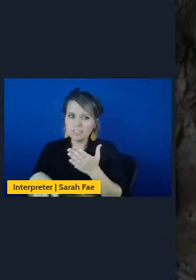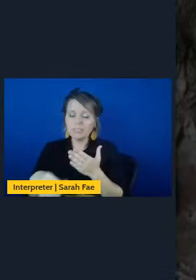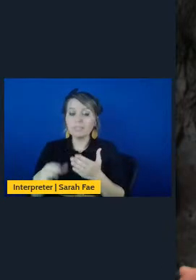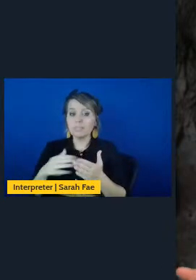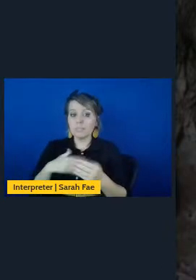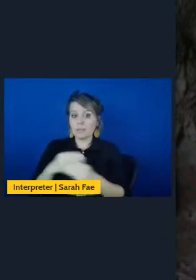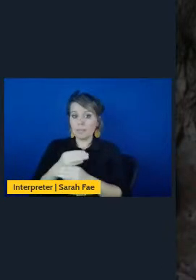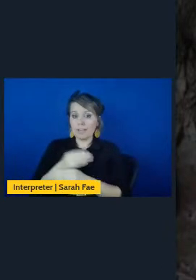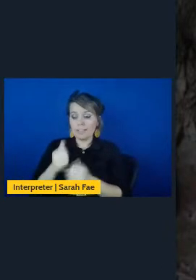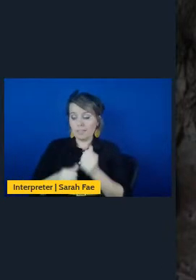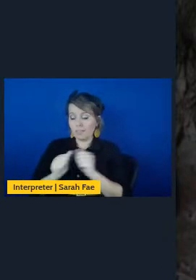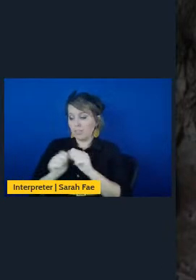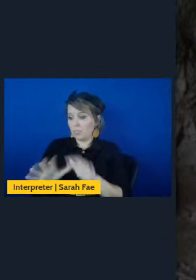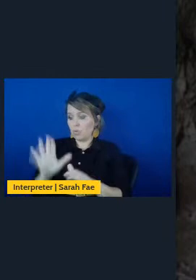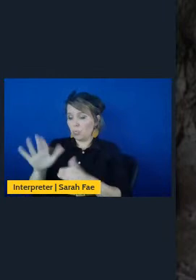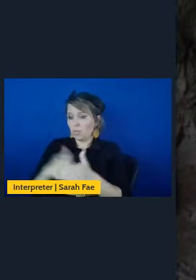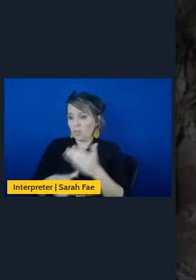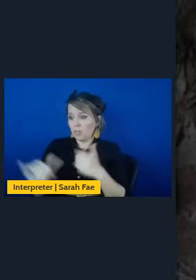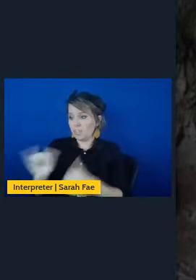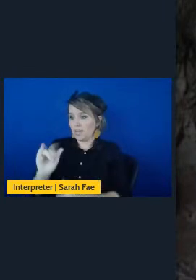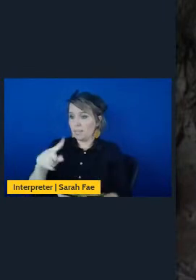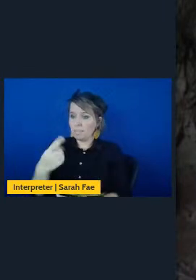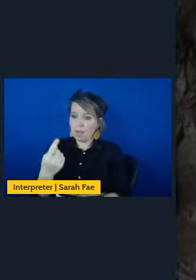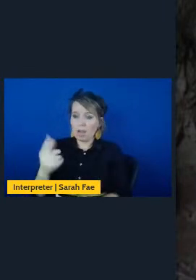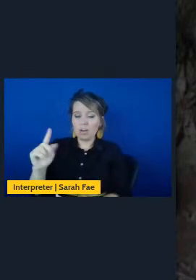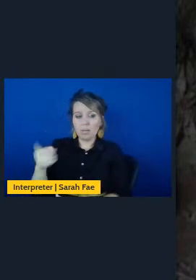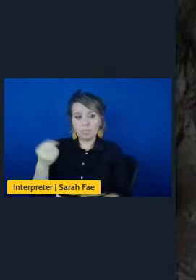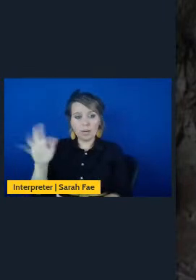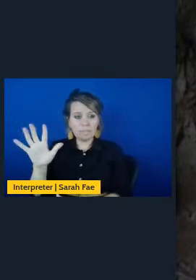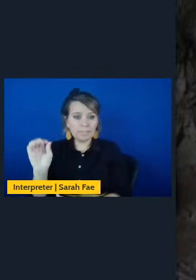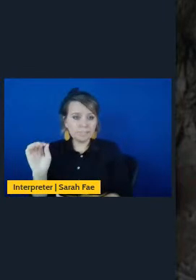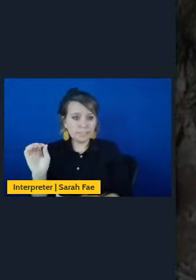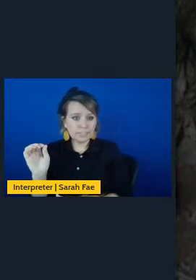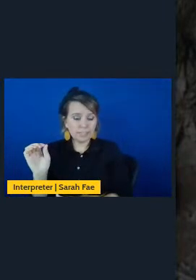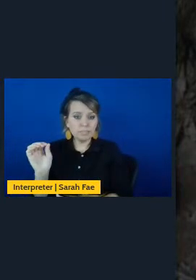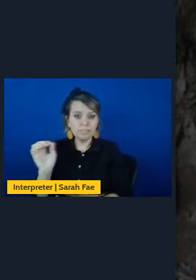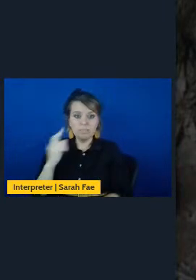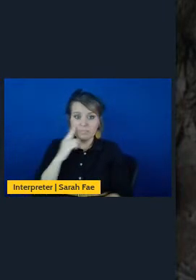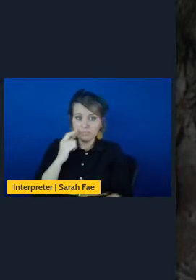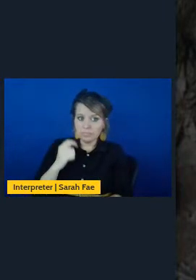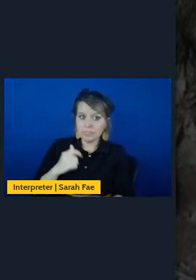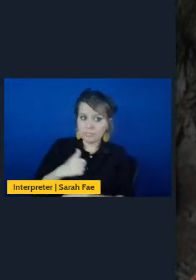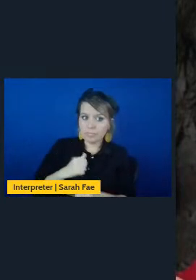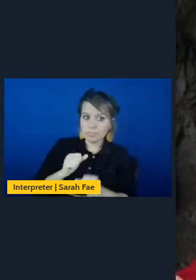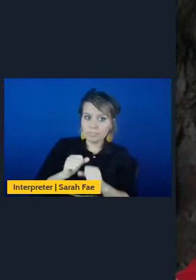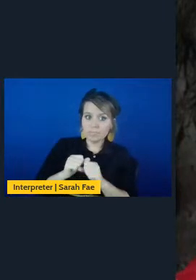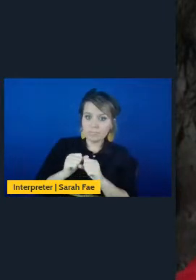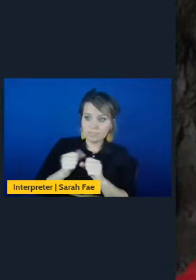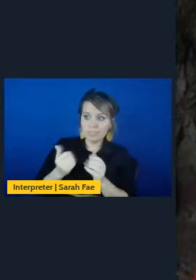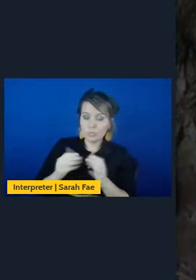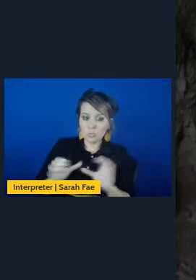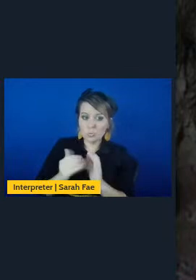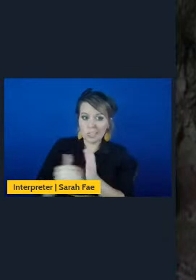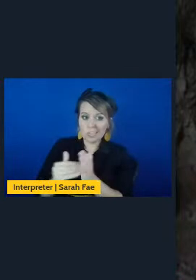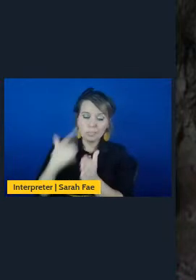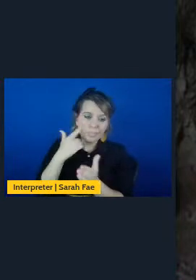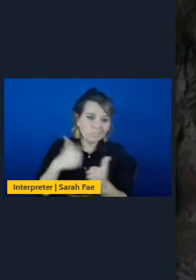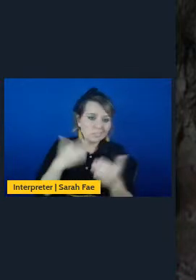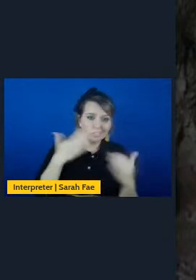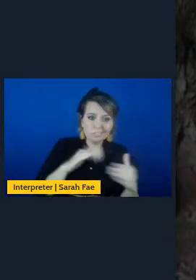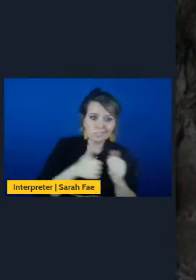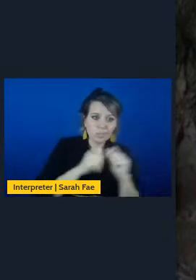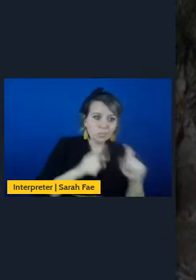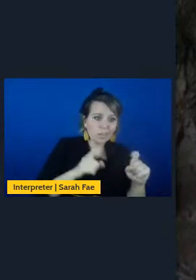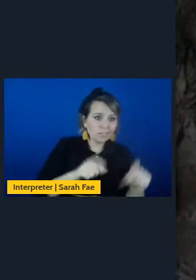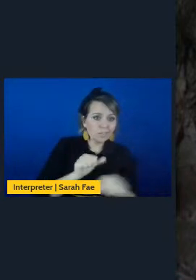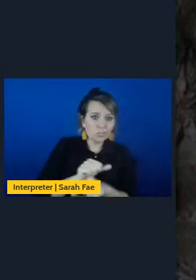would be something like $1.50, and given that I iterate through things because I don't know how testing works, that could get really